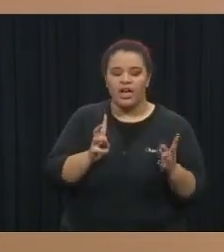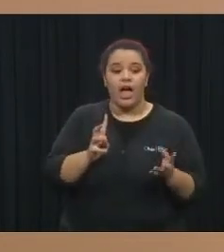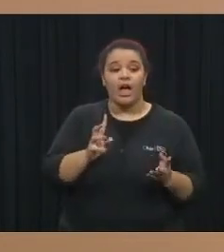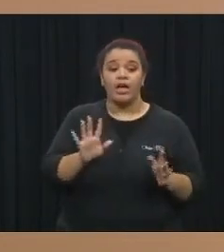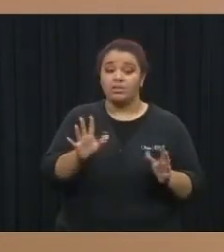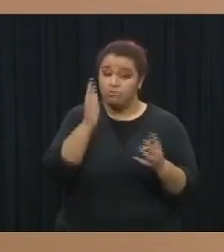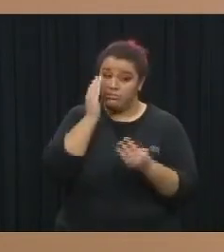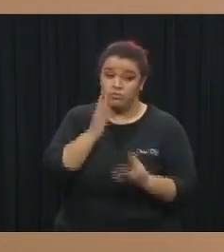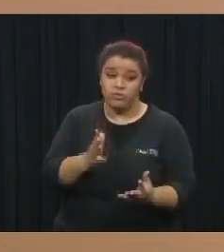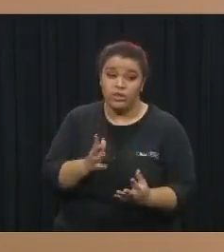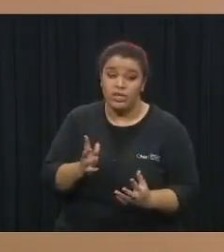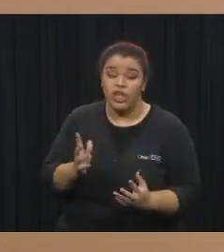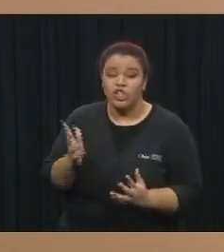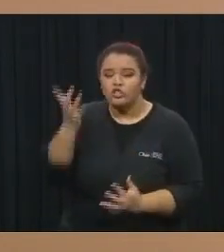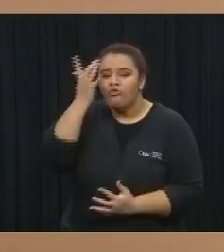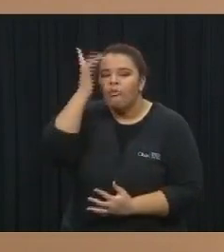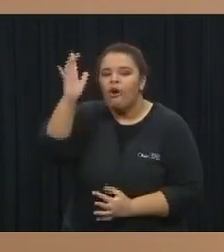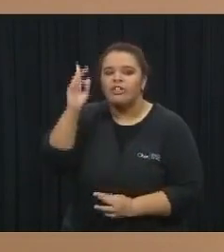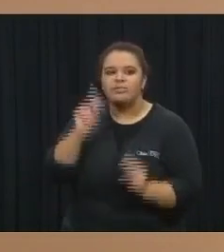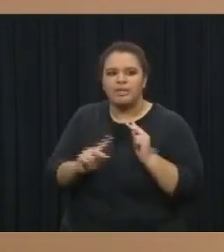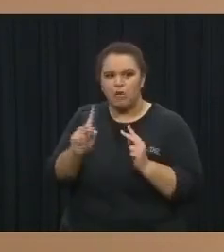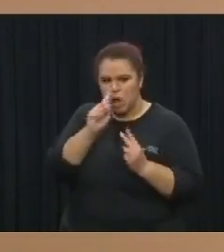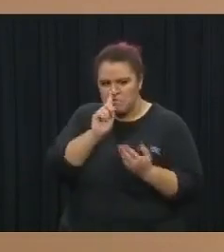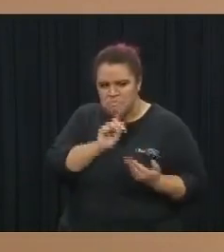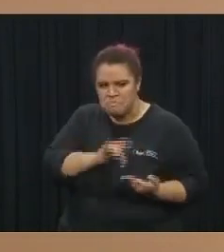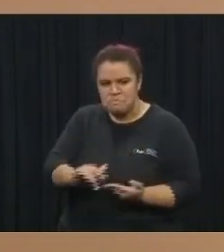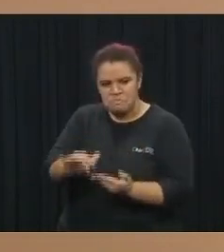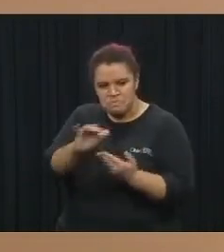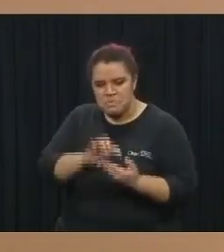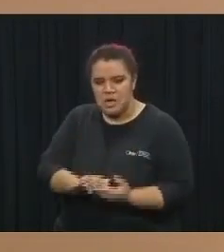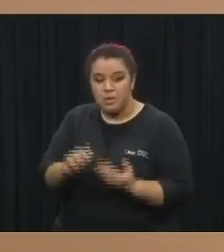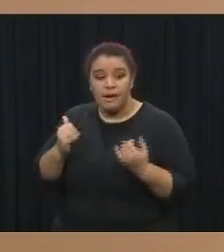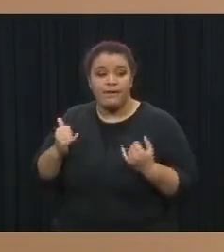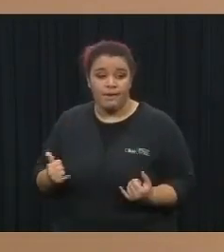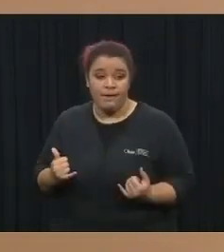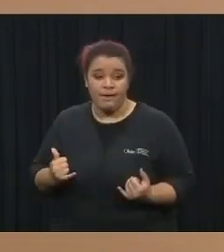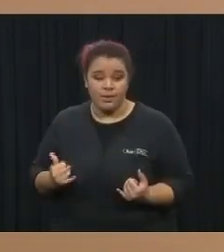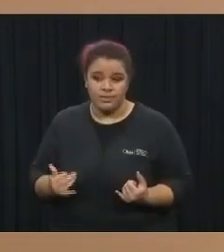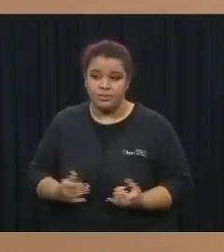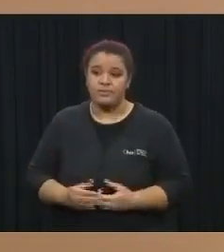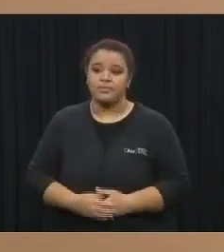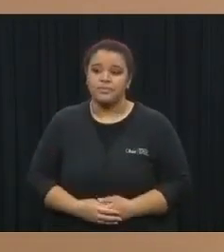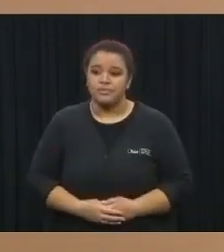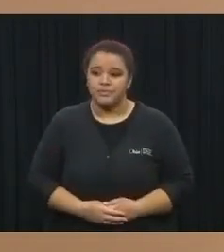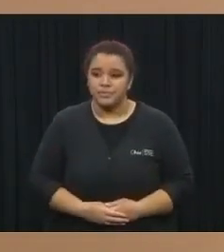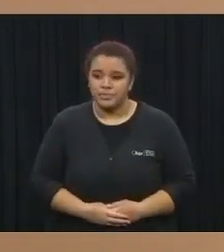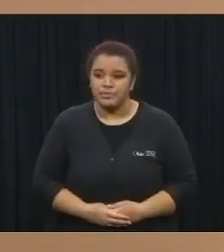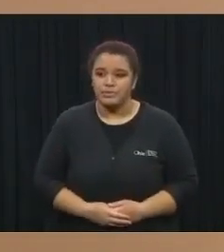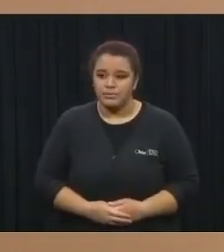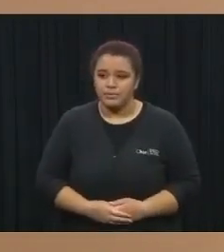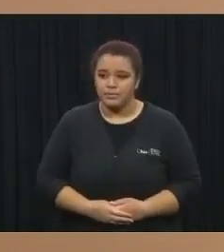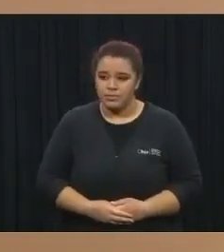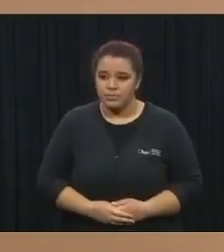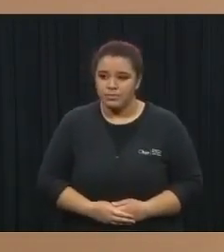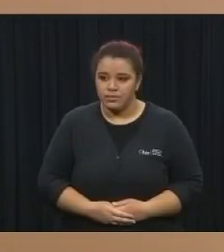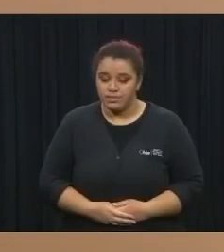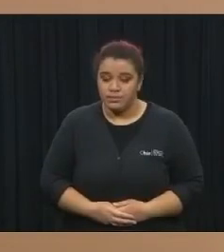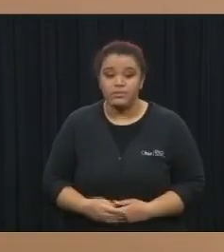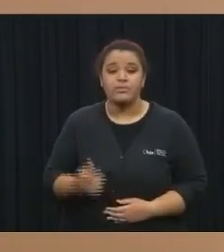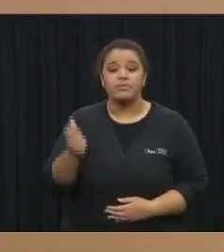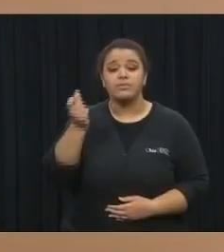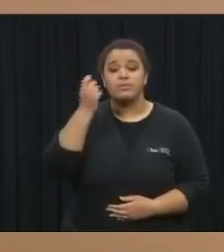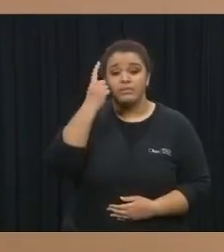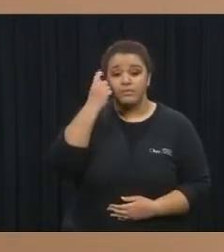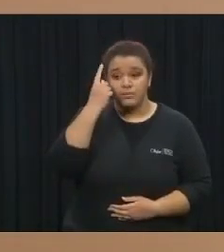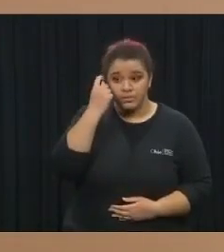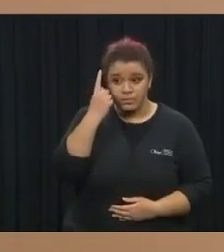figure out exactly how we can withdraw this once we've gotten through that hospital